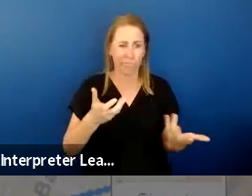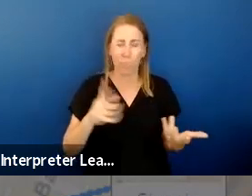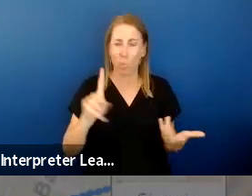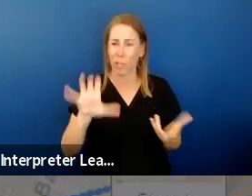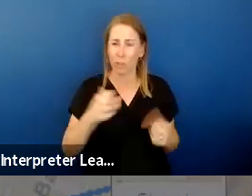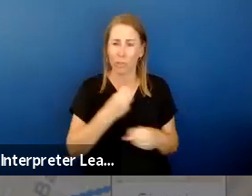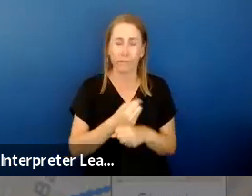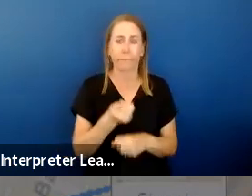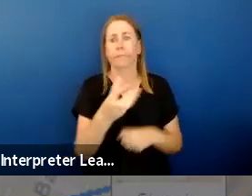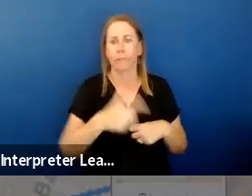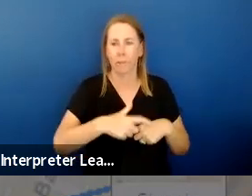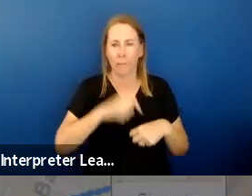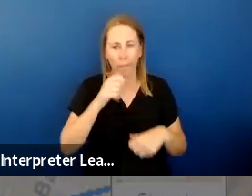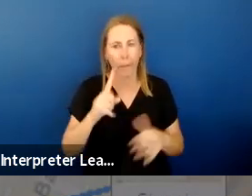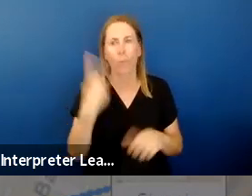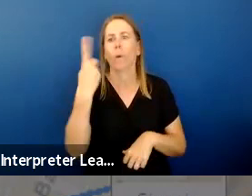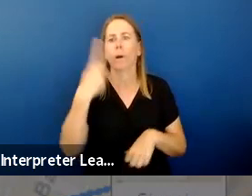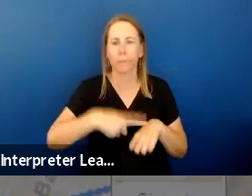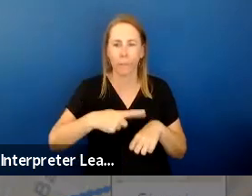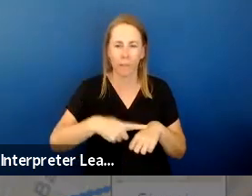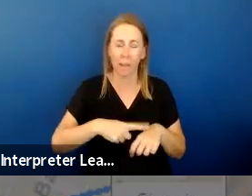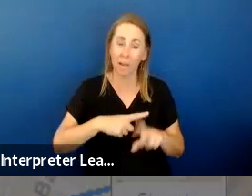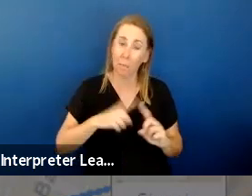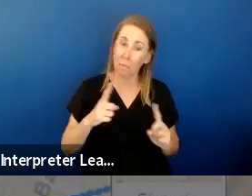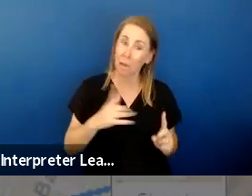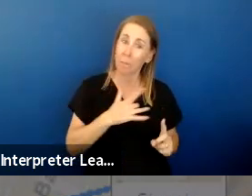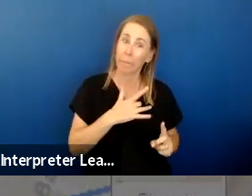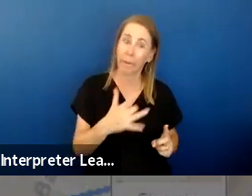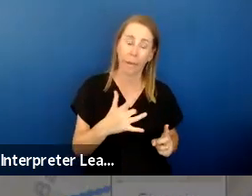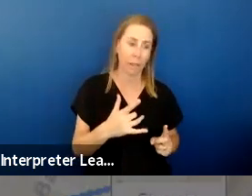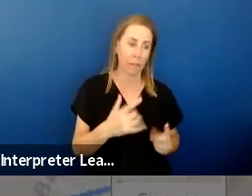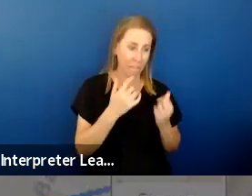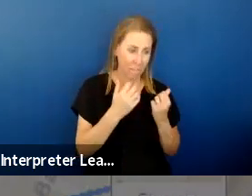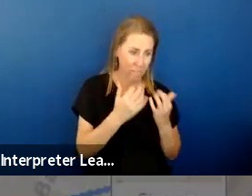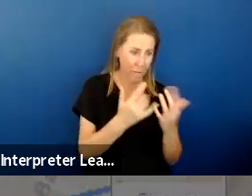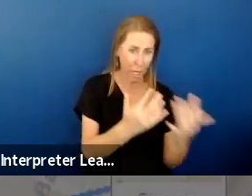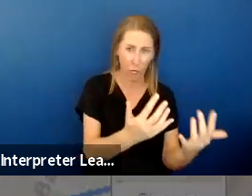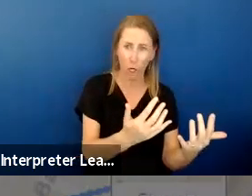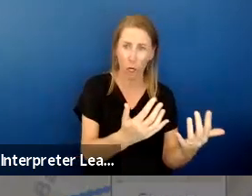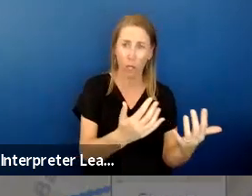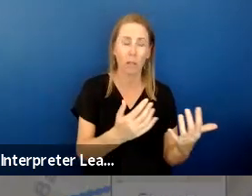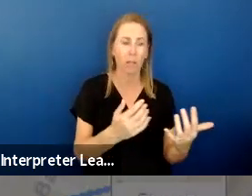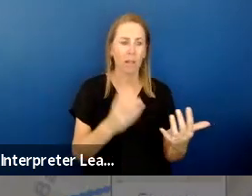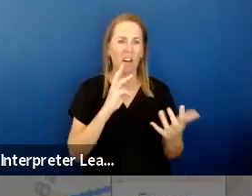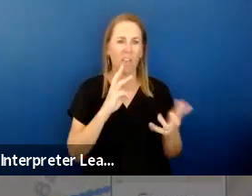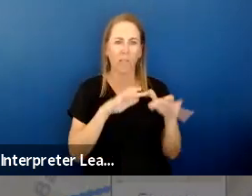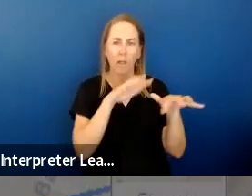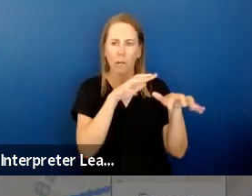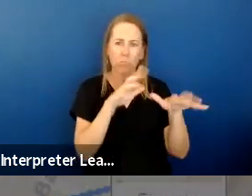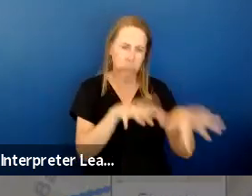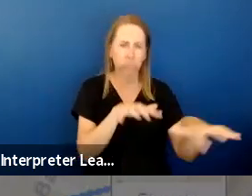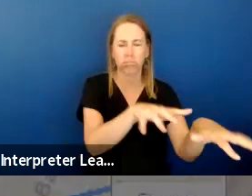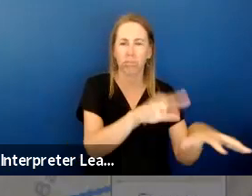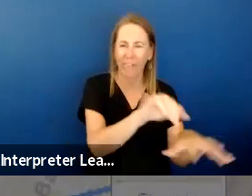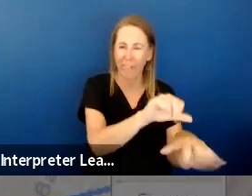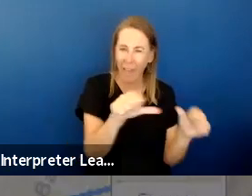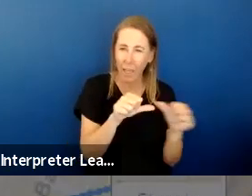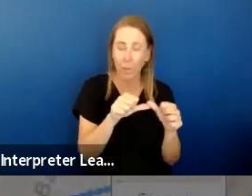Typically, the areas of flooding after fire will consist of overland flows from the burn scar and will not be depicted on a FEMA flood insurance rate